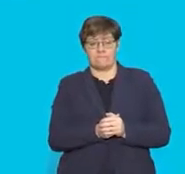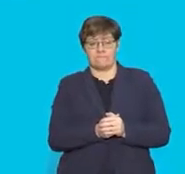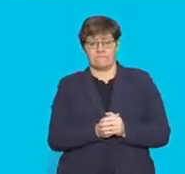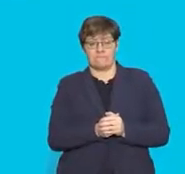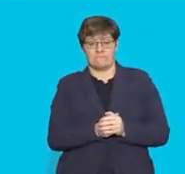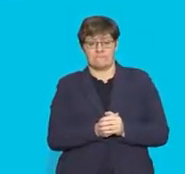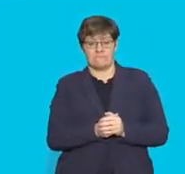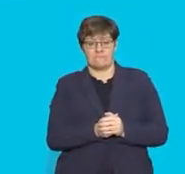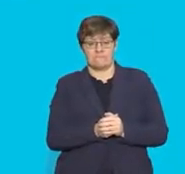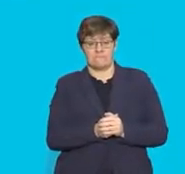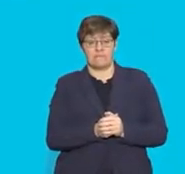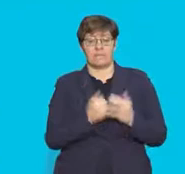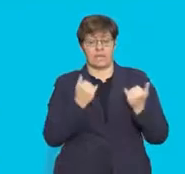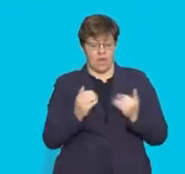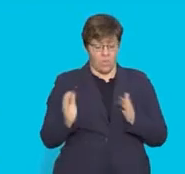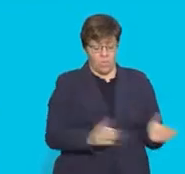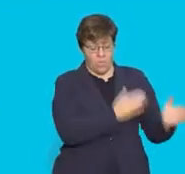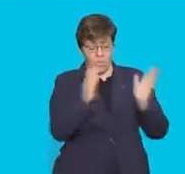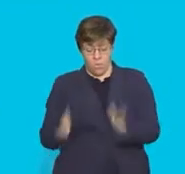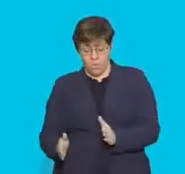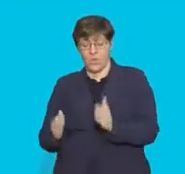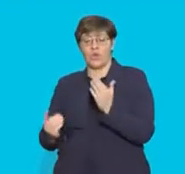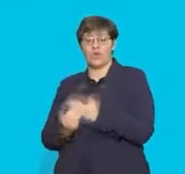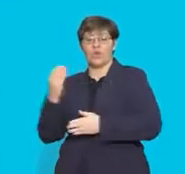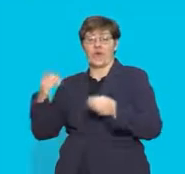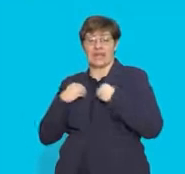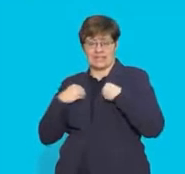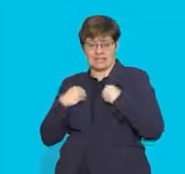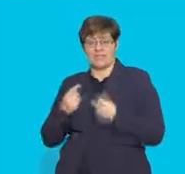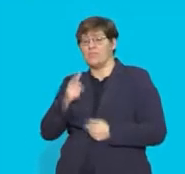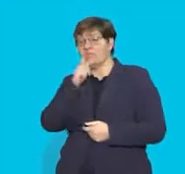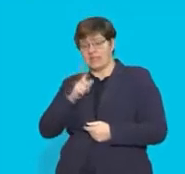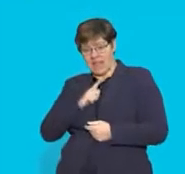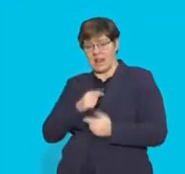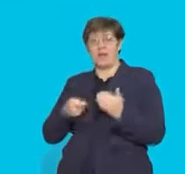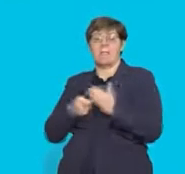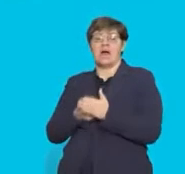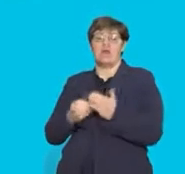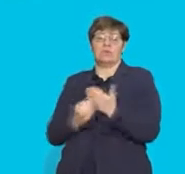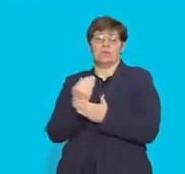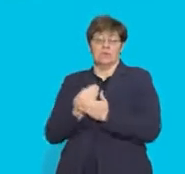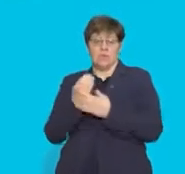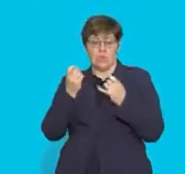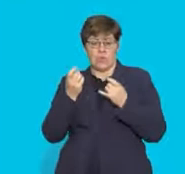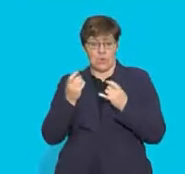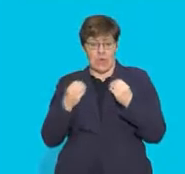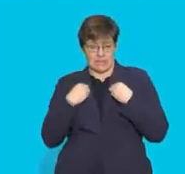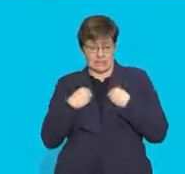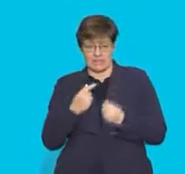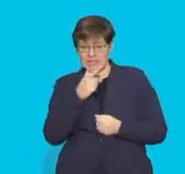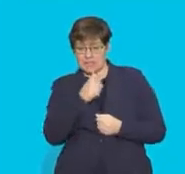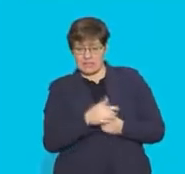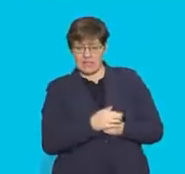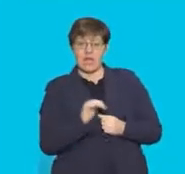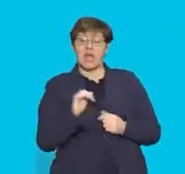We've got the new asset now. We were told that we bought a new asset. Let's see if we have the information. Here we go. A